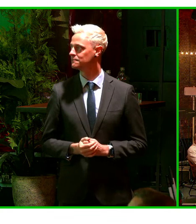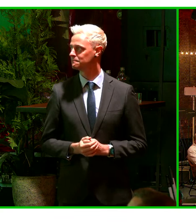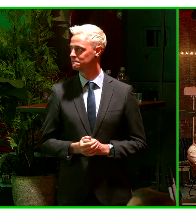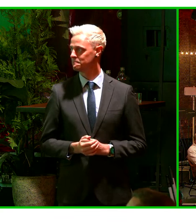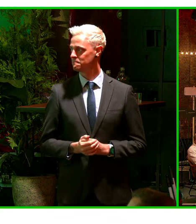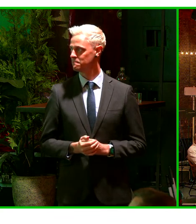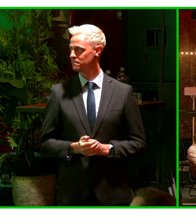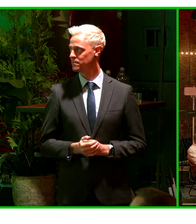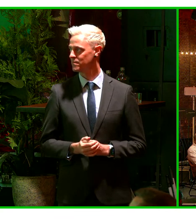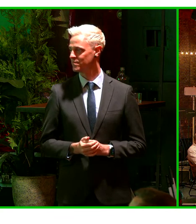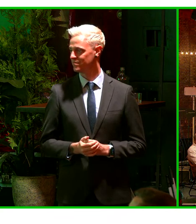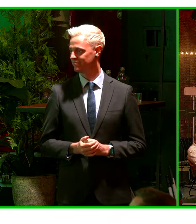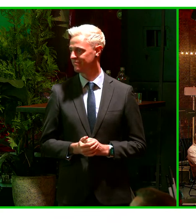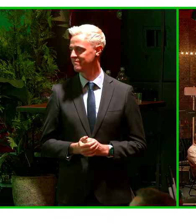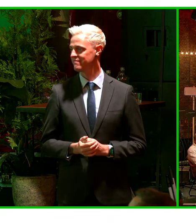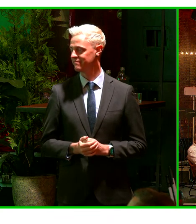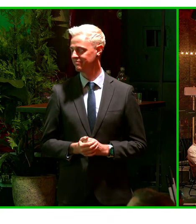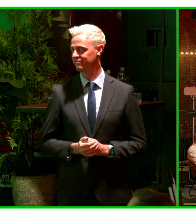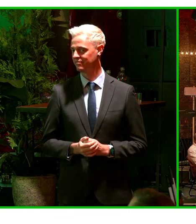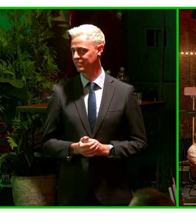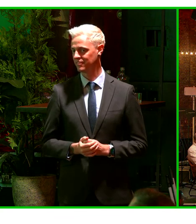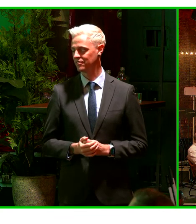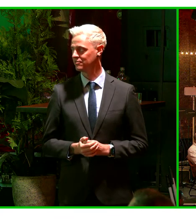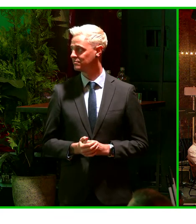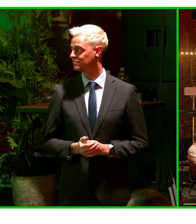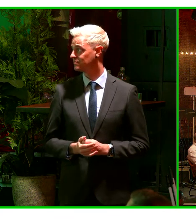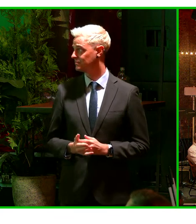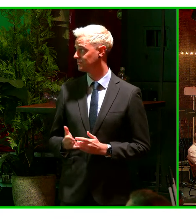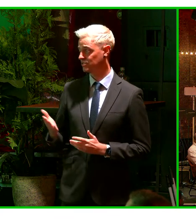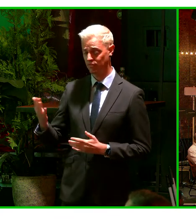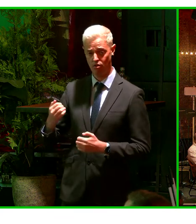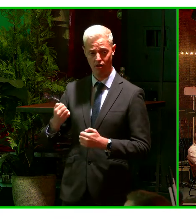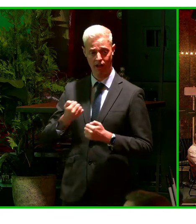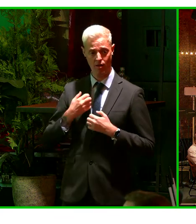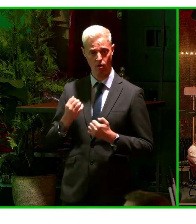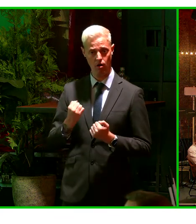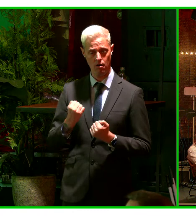Just to set the scene, it is about how we create, distribute,